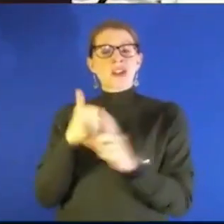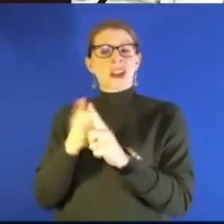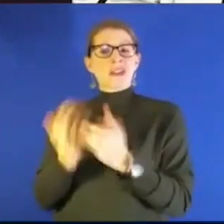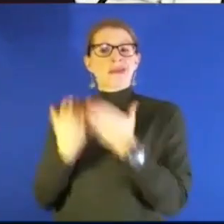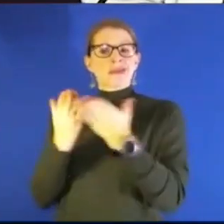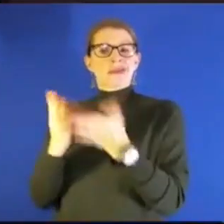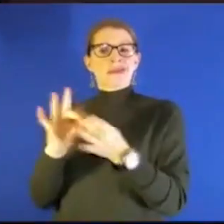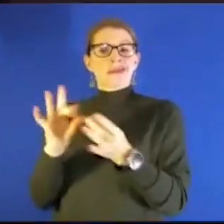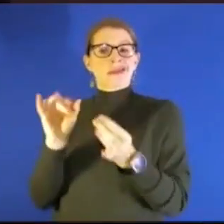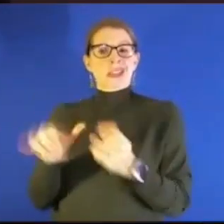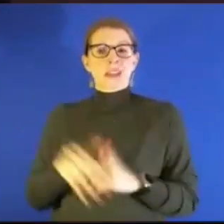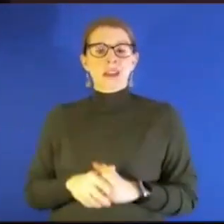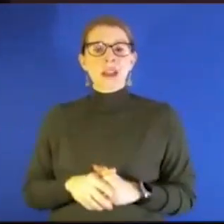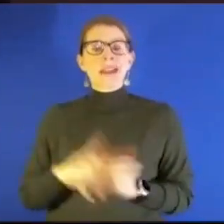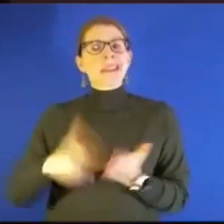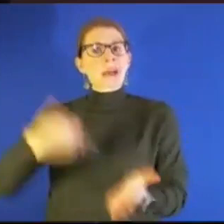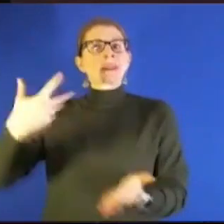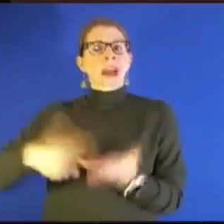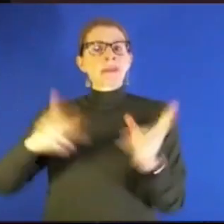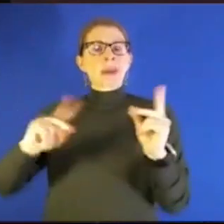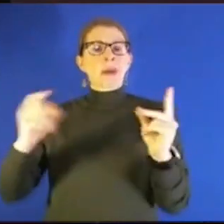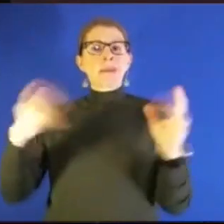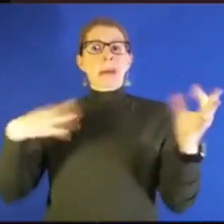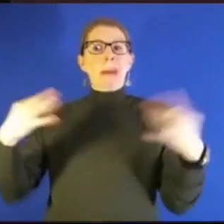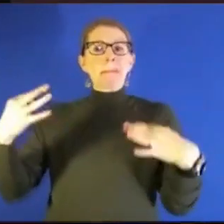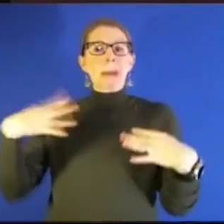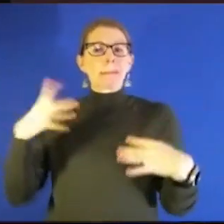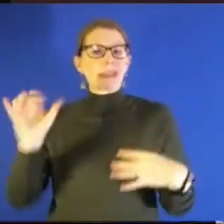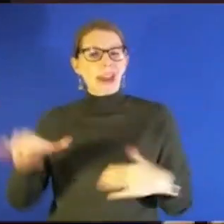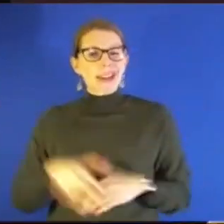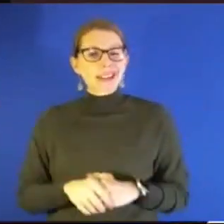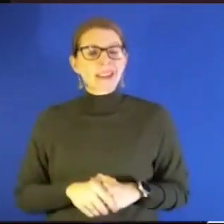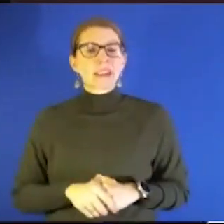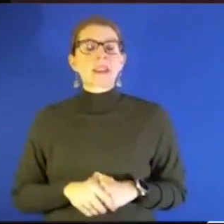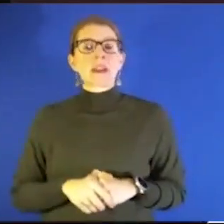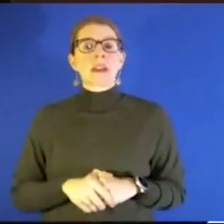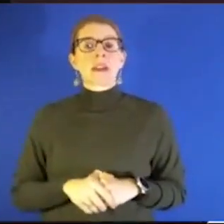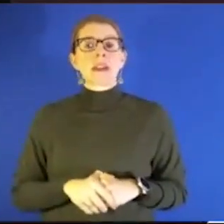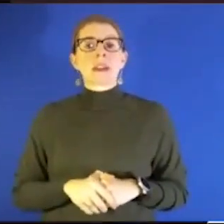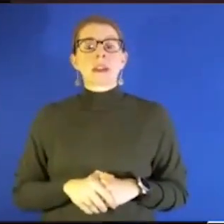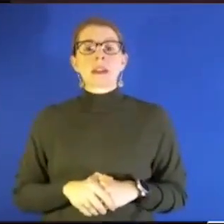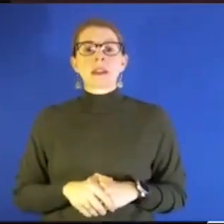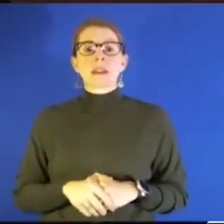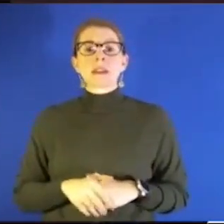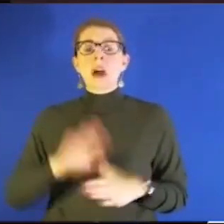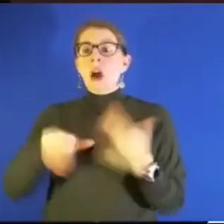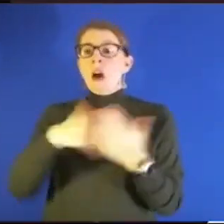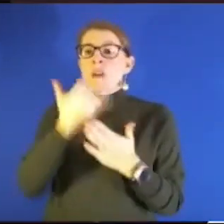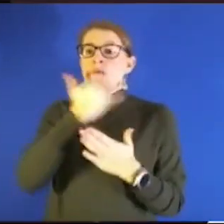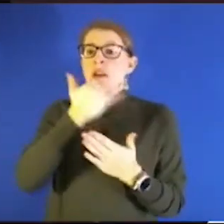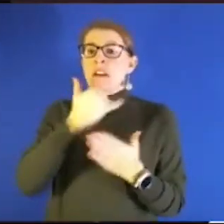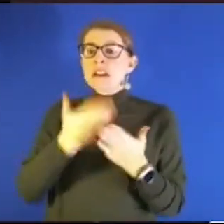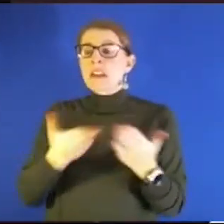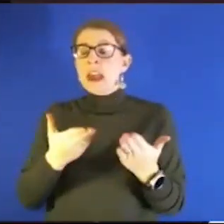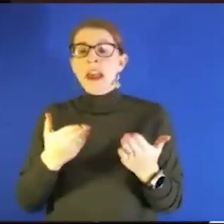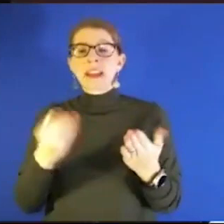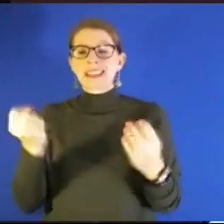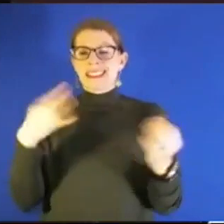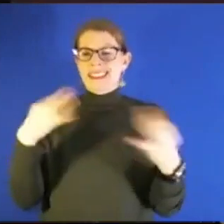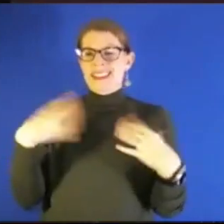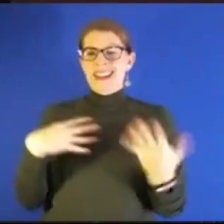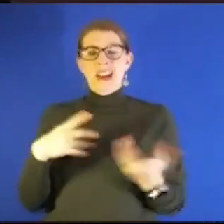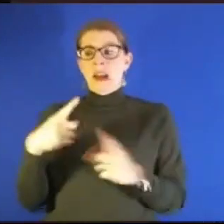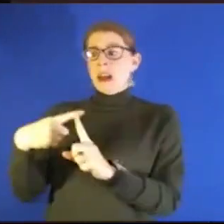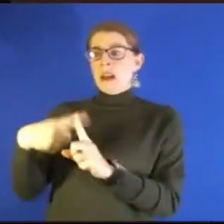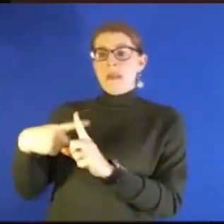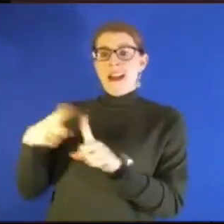time to time, that you just guys, you're just not, you're including all the wrong things because people who are there are just spuriously testing positive. They're